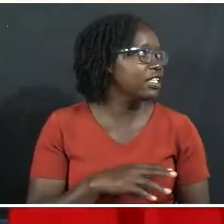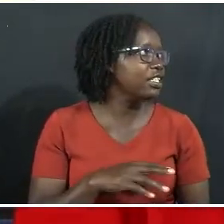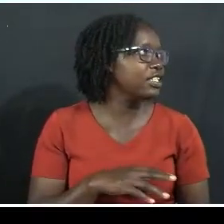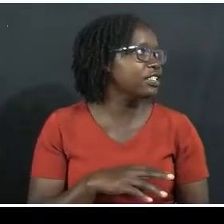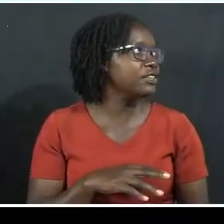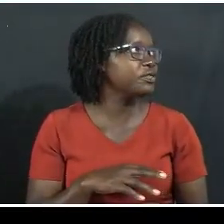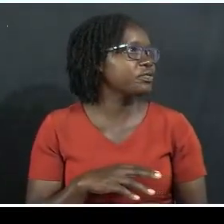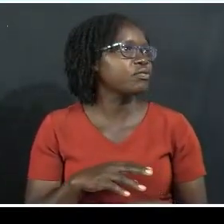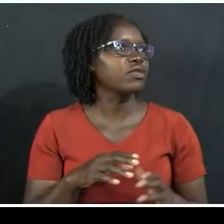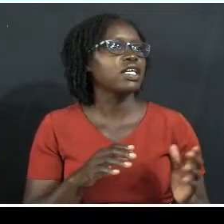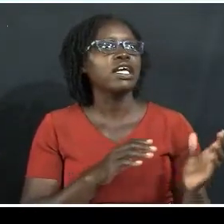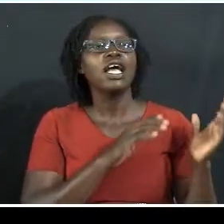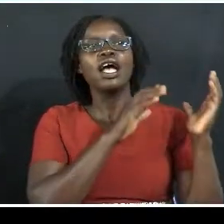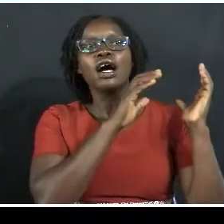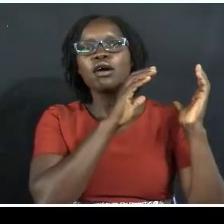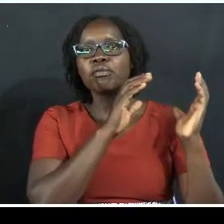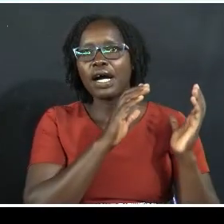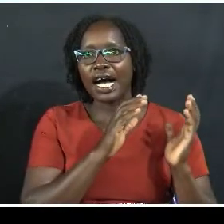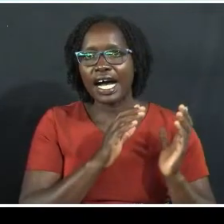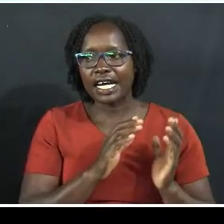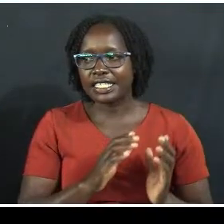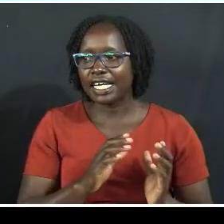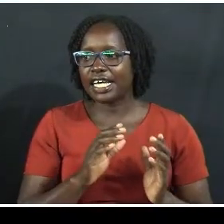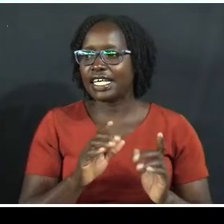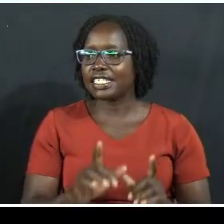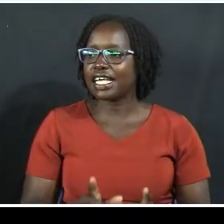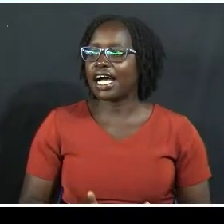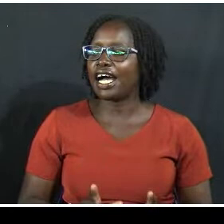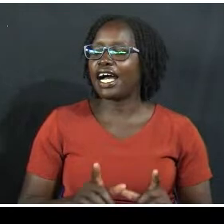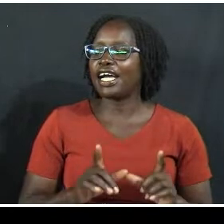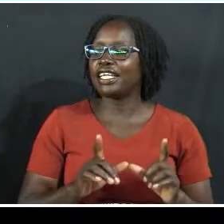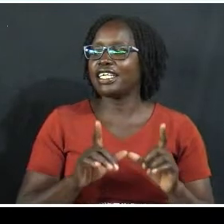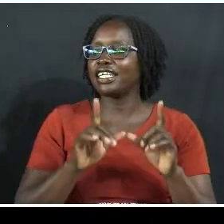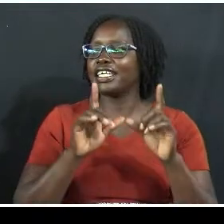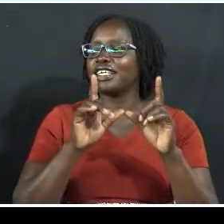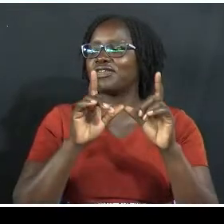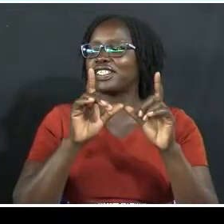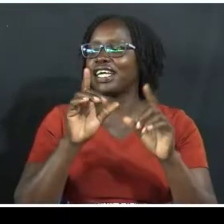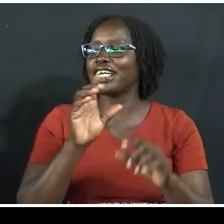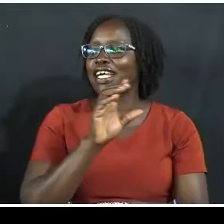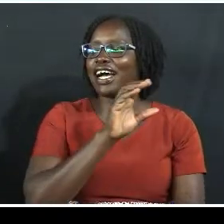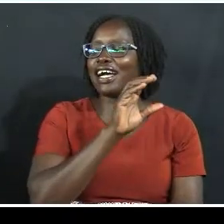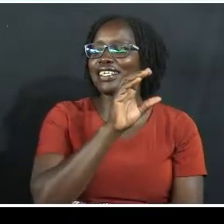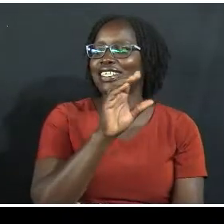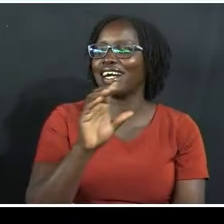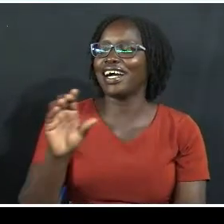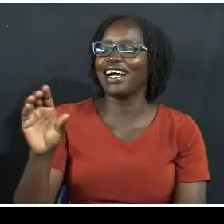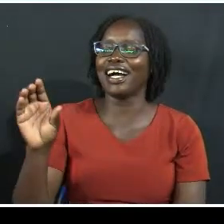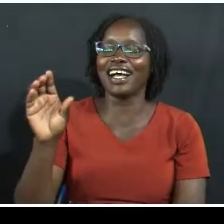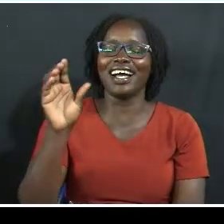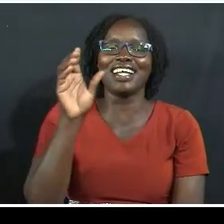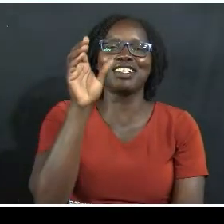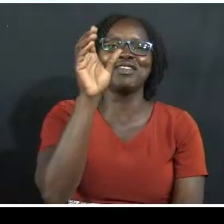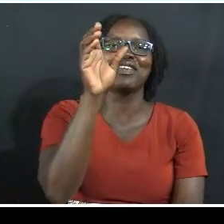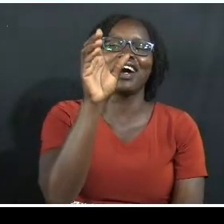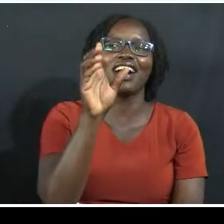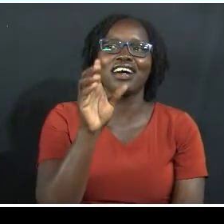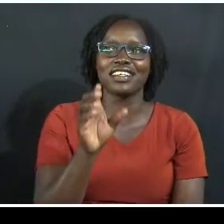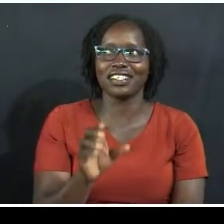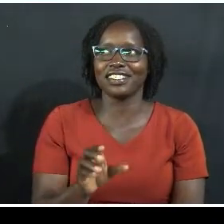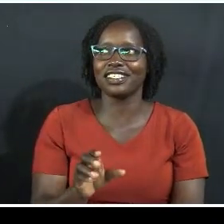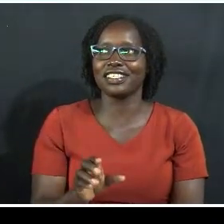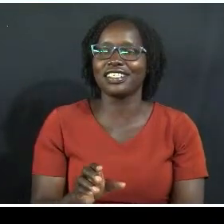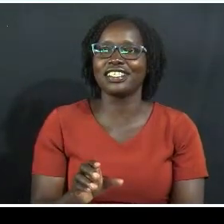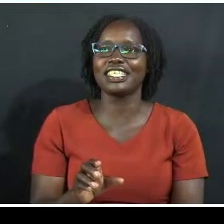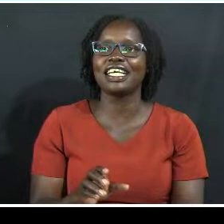burdens are lifted cannot come.